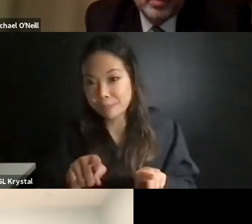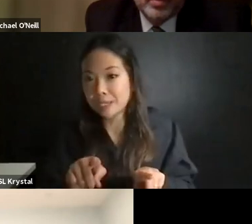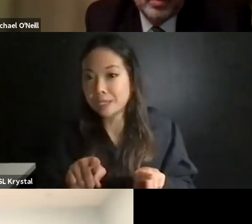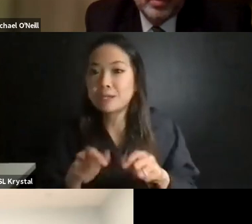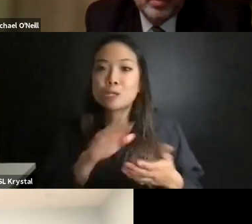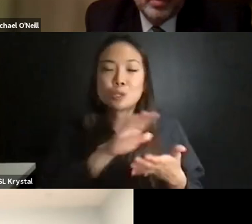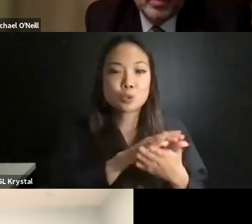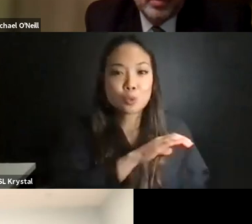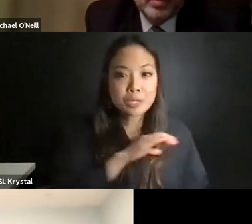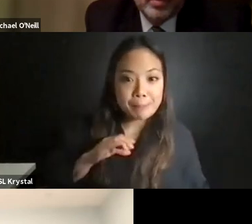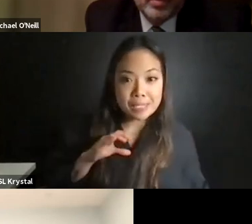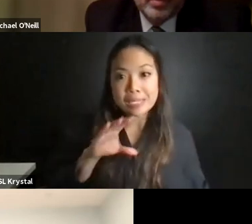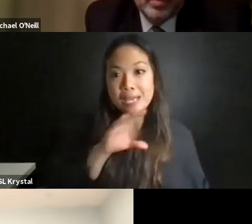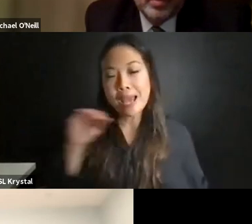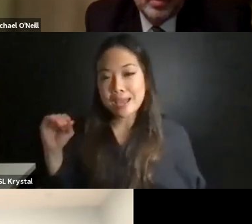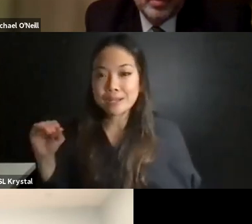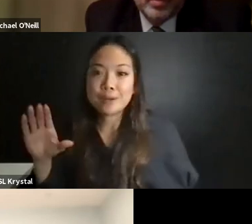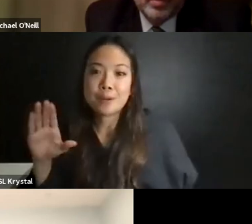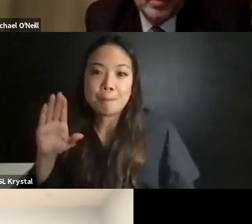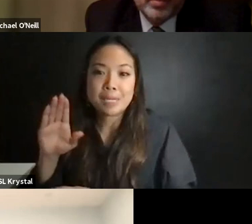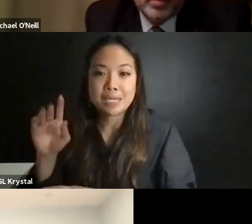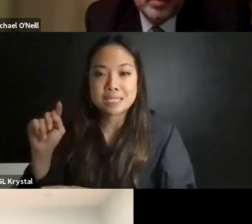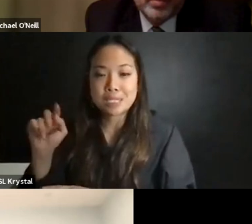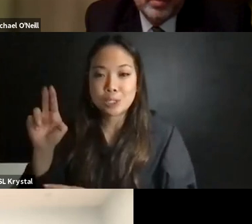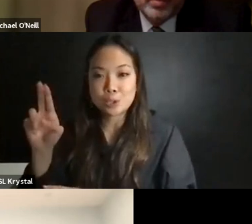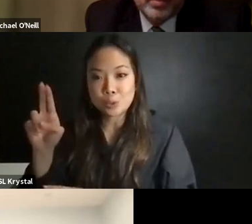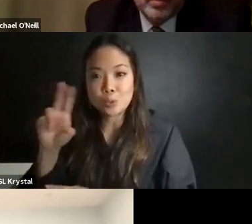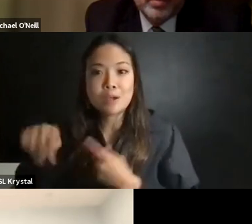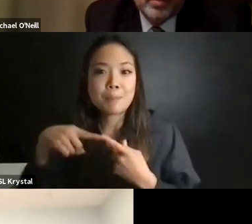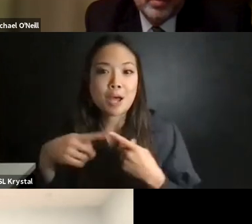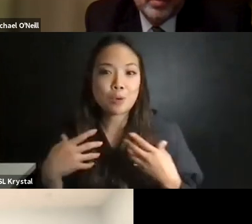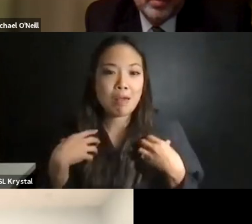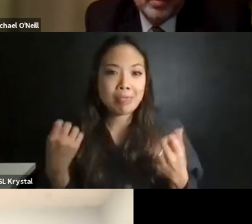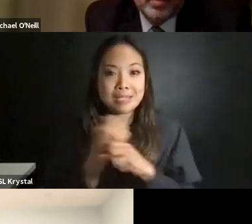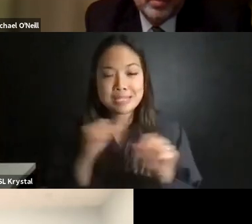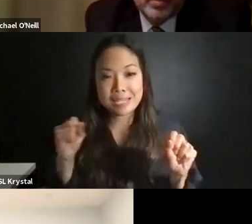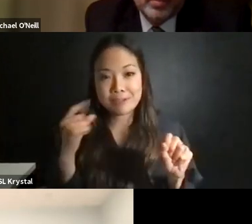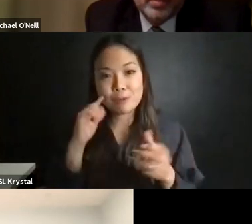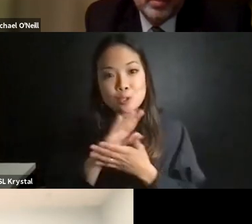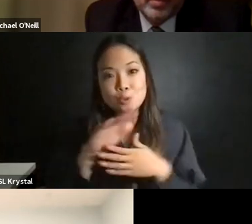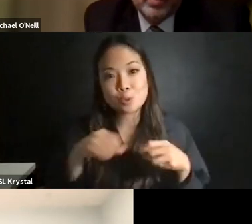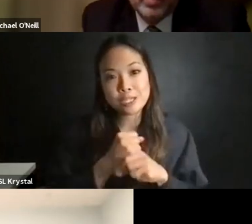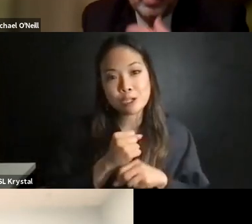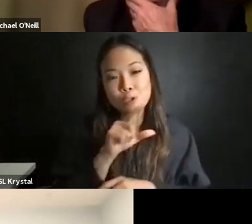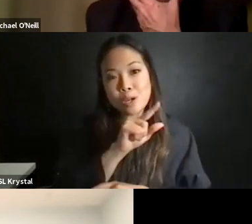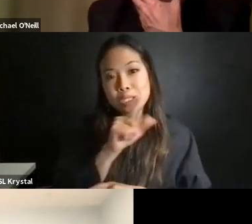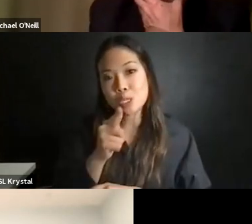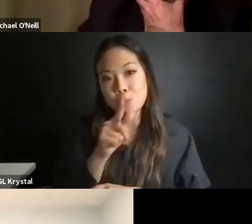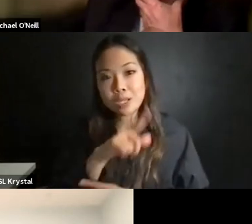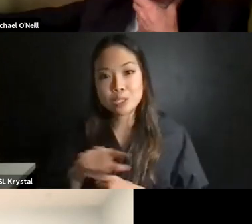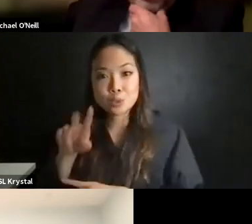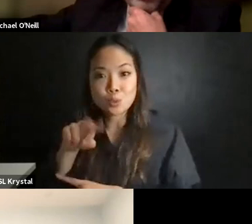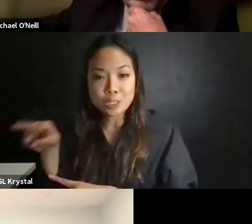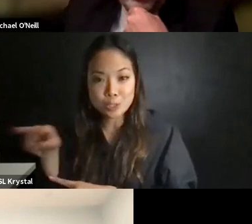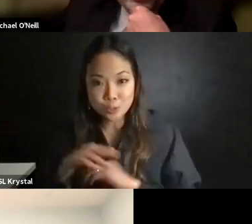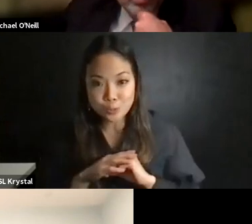the boston teachers union regarding health and safety for the school year 2021-22 which the committee received a